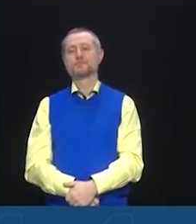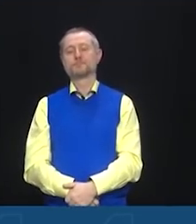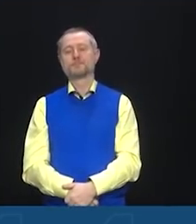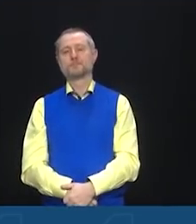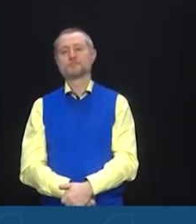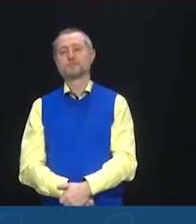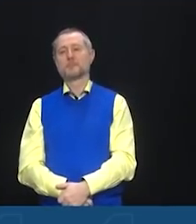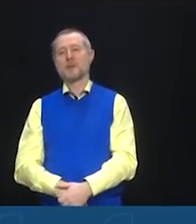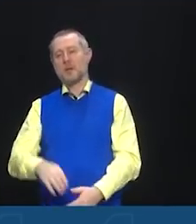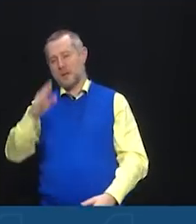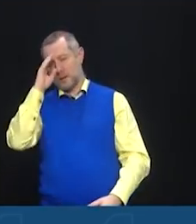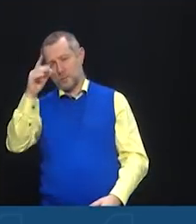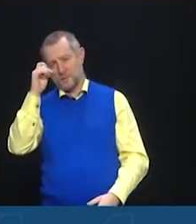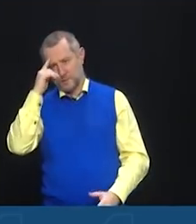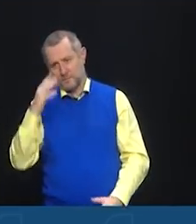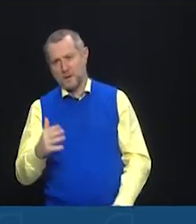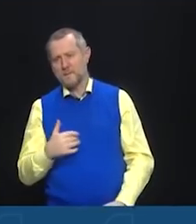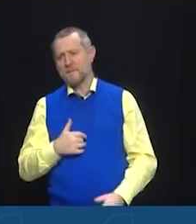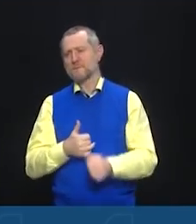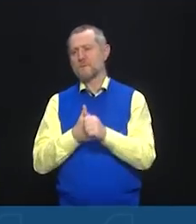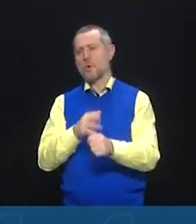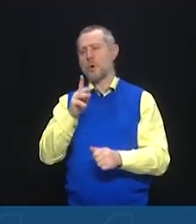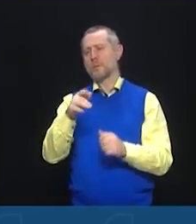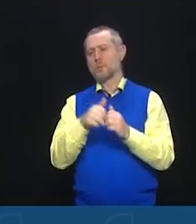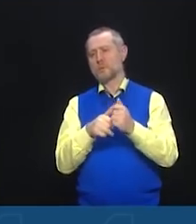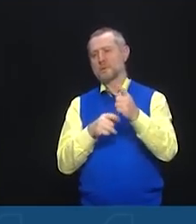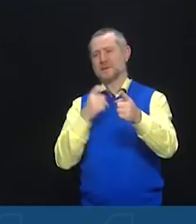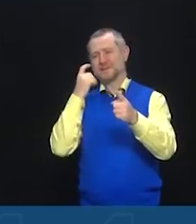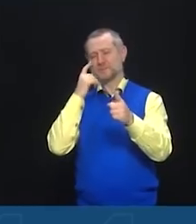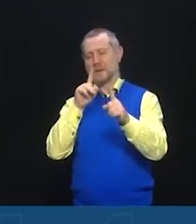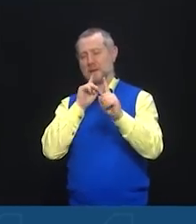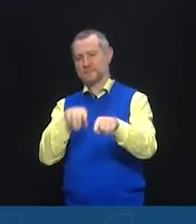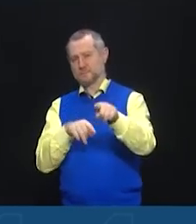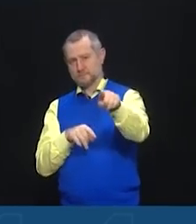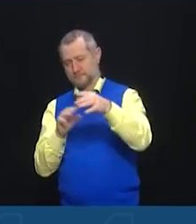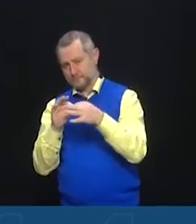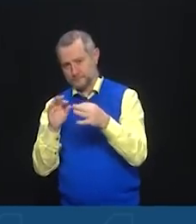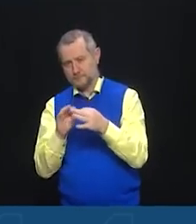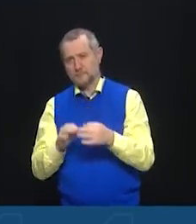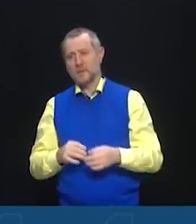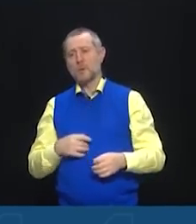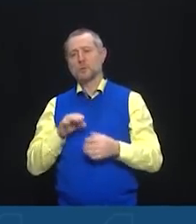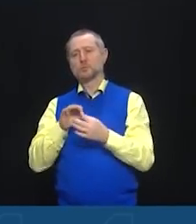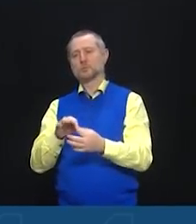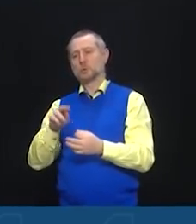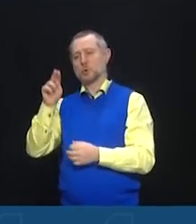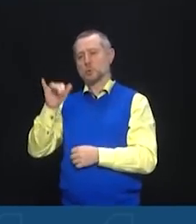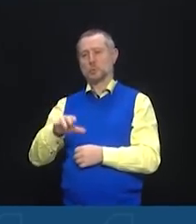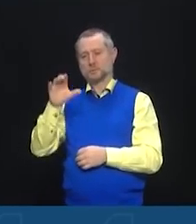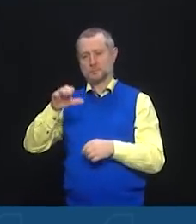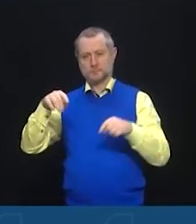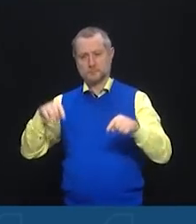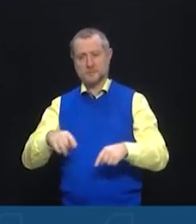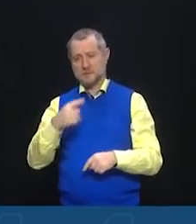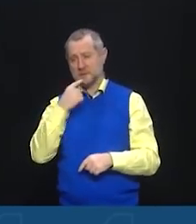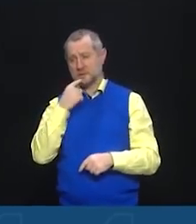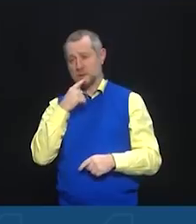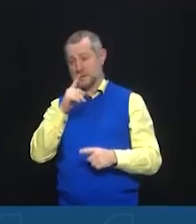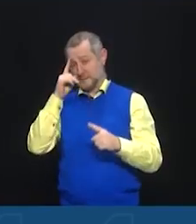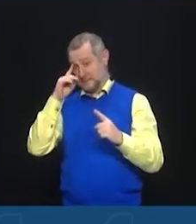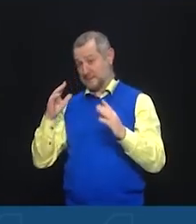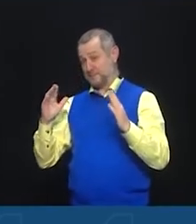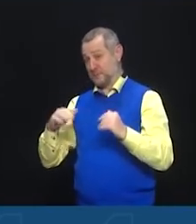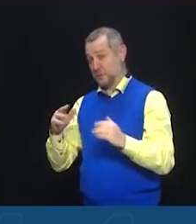Yeah, hi, Governor. Just wanted to follow up on your answer about New York City. You said that you expect New York City